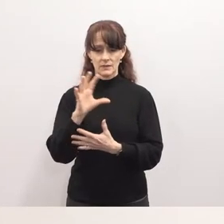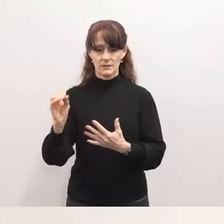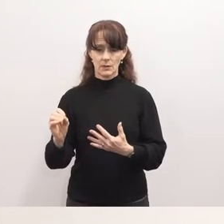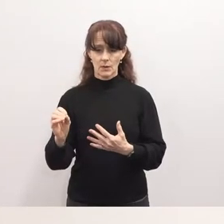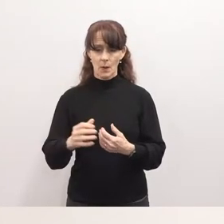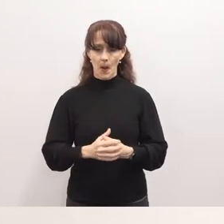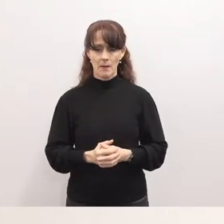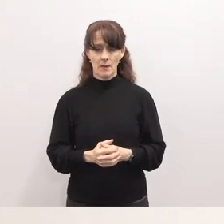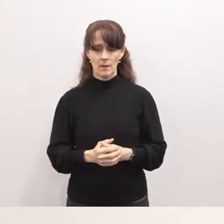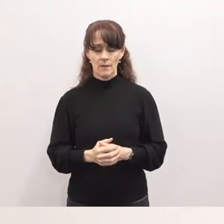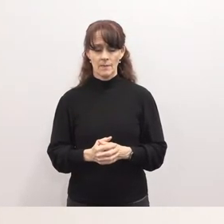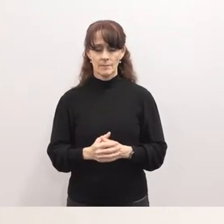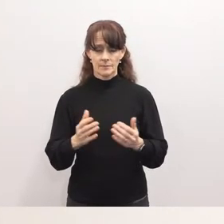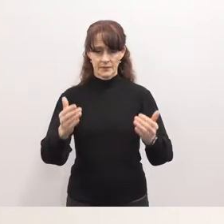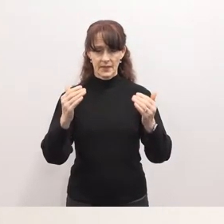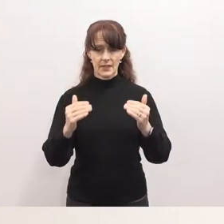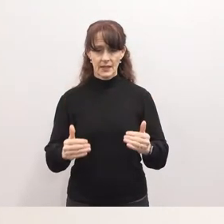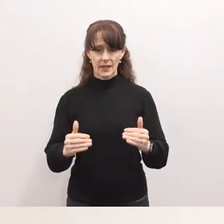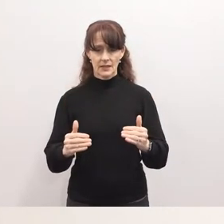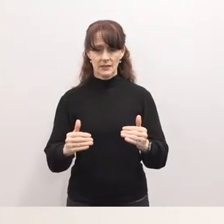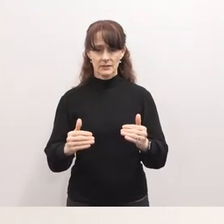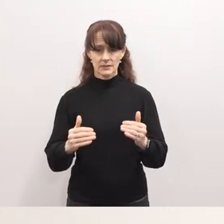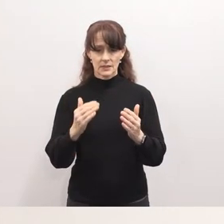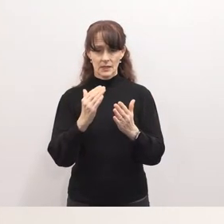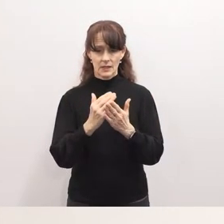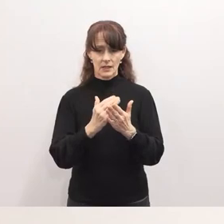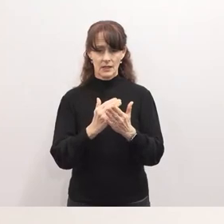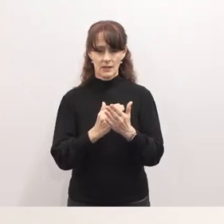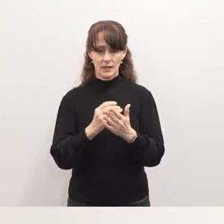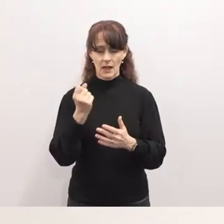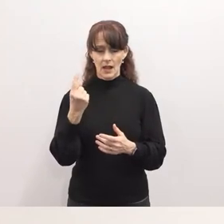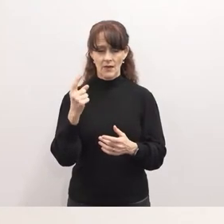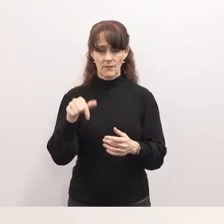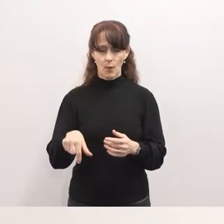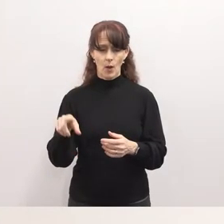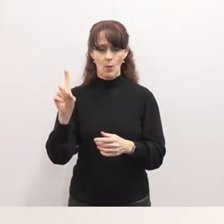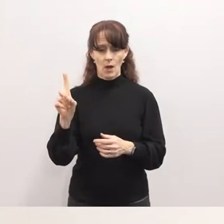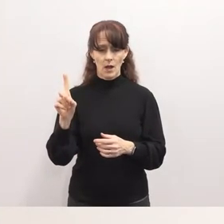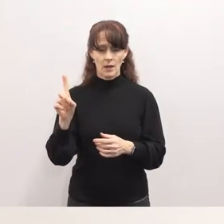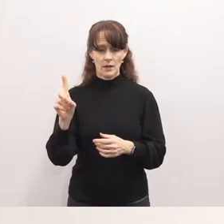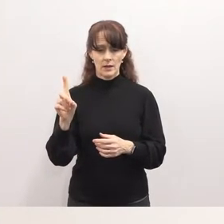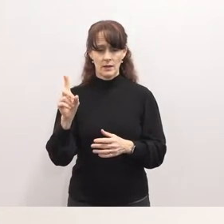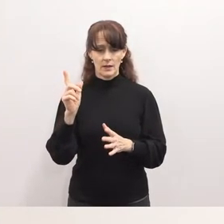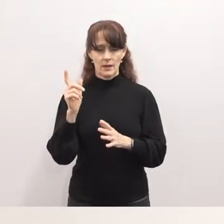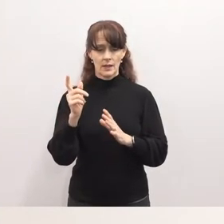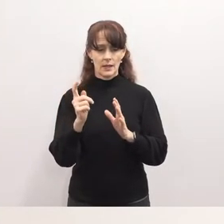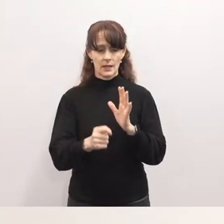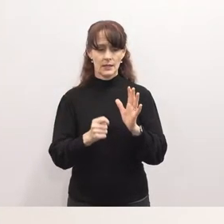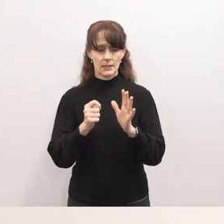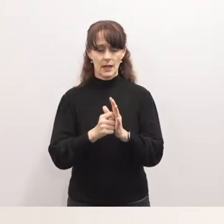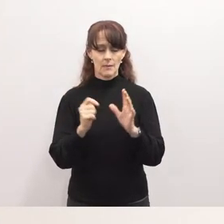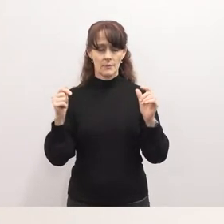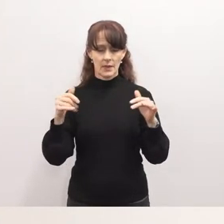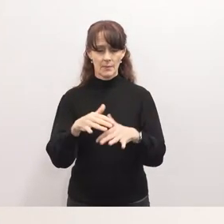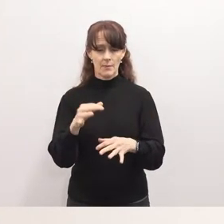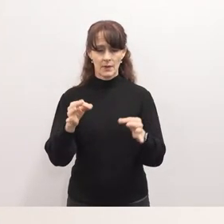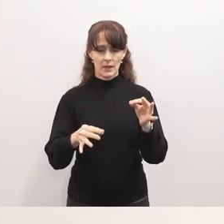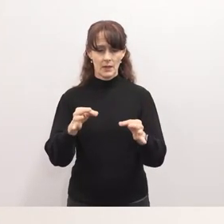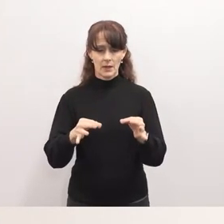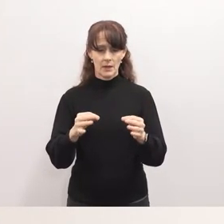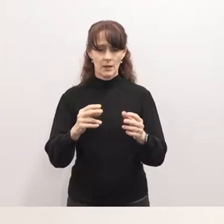5-0. Next item on the agenda is 11.1. This is the time for the public hearing regarding amended